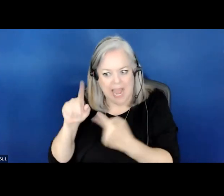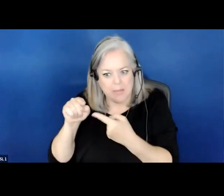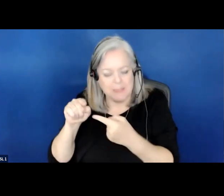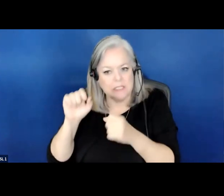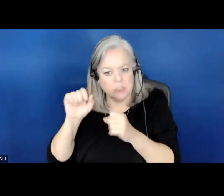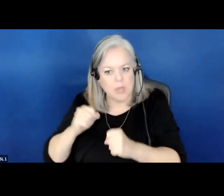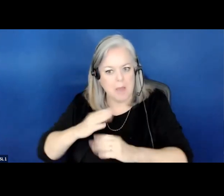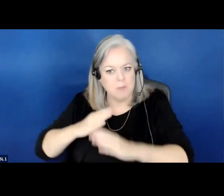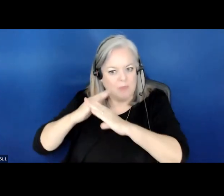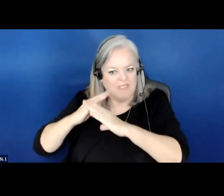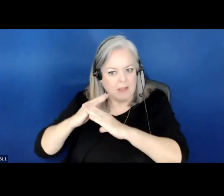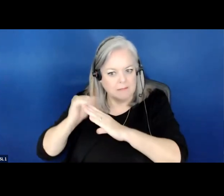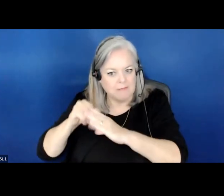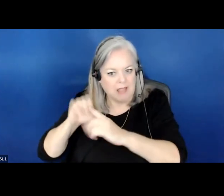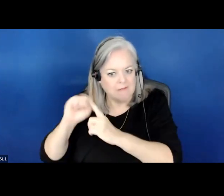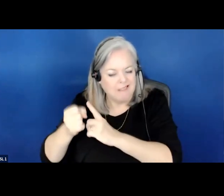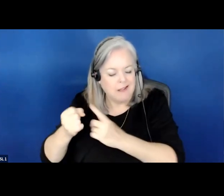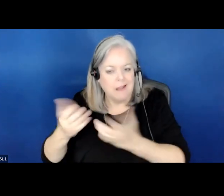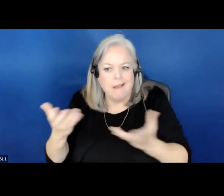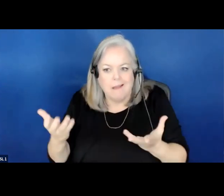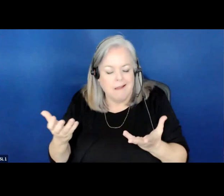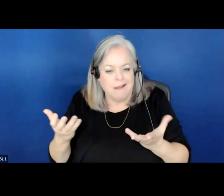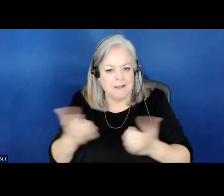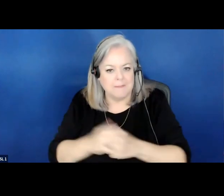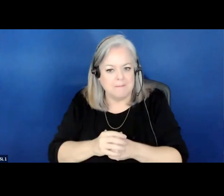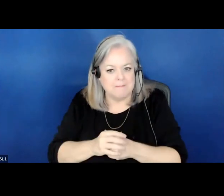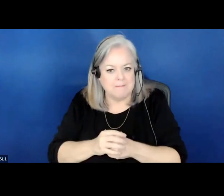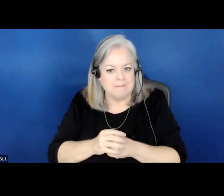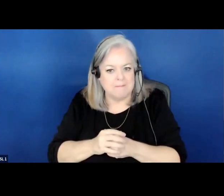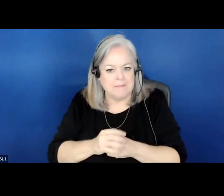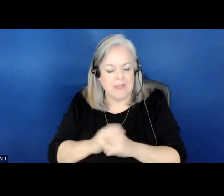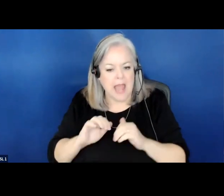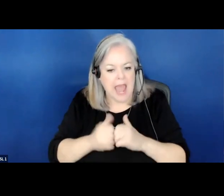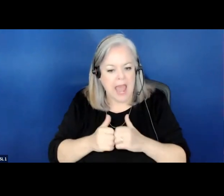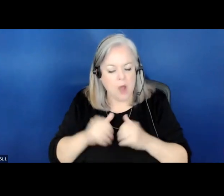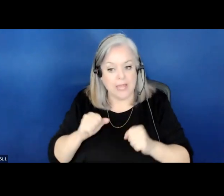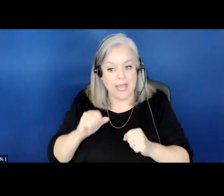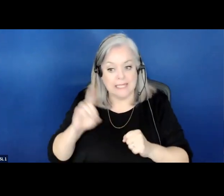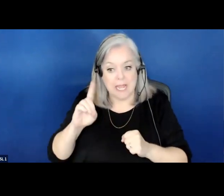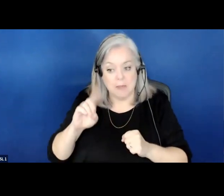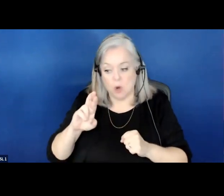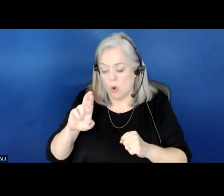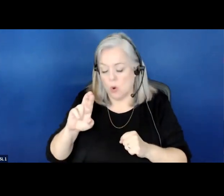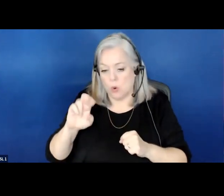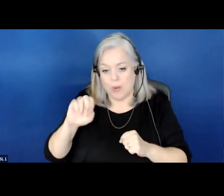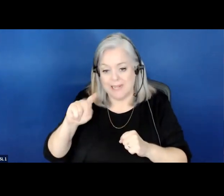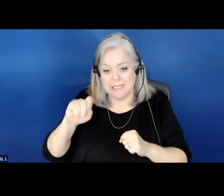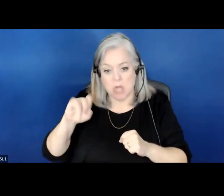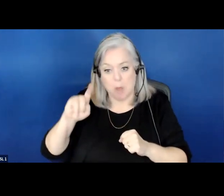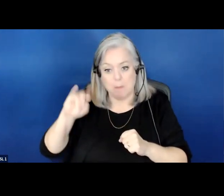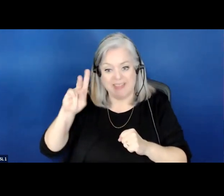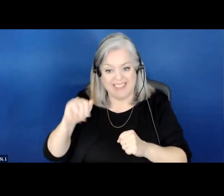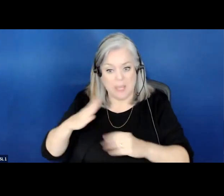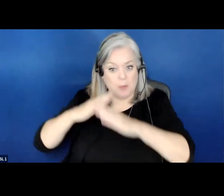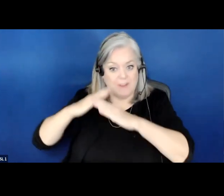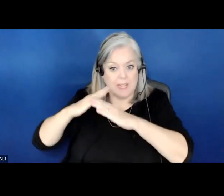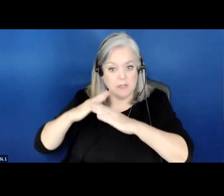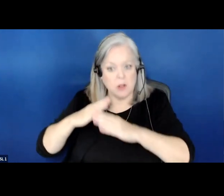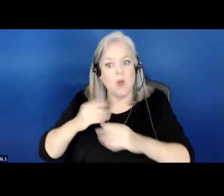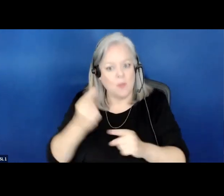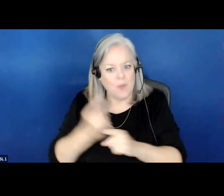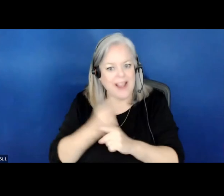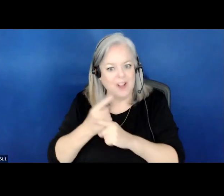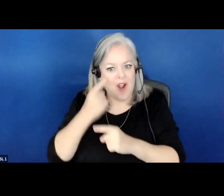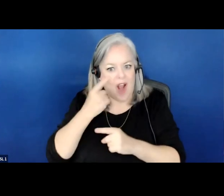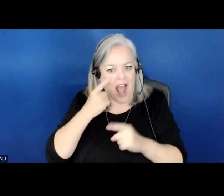condition, how can diabetes or diabetic retinopathy be prevented? With routine eye exams,